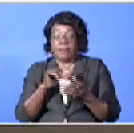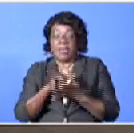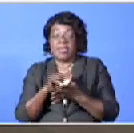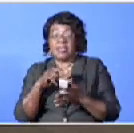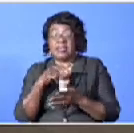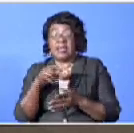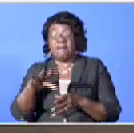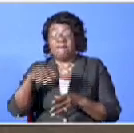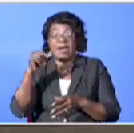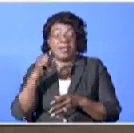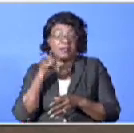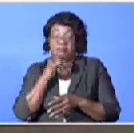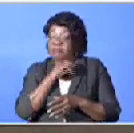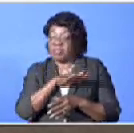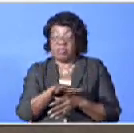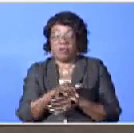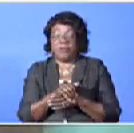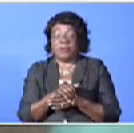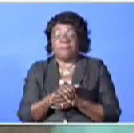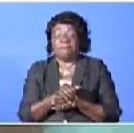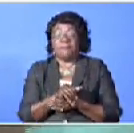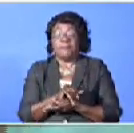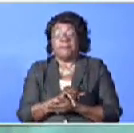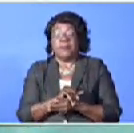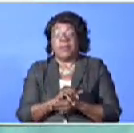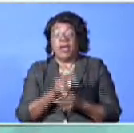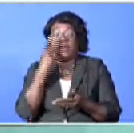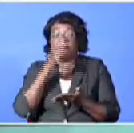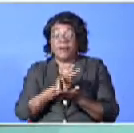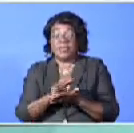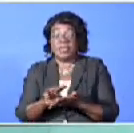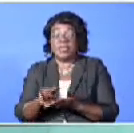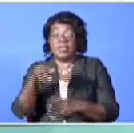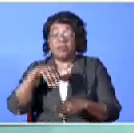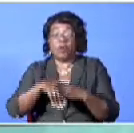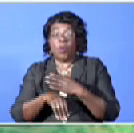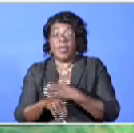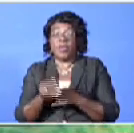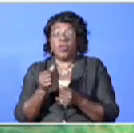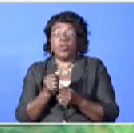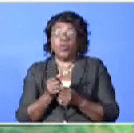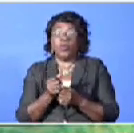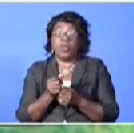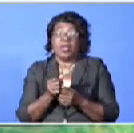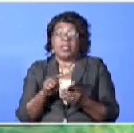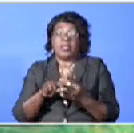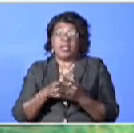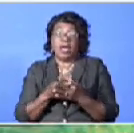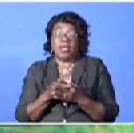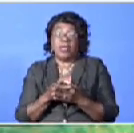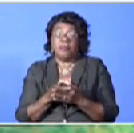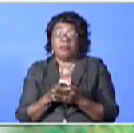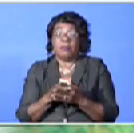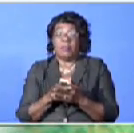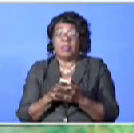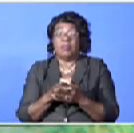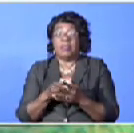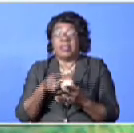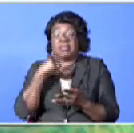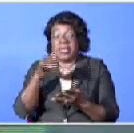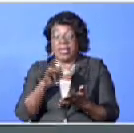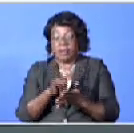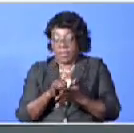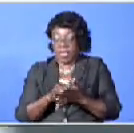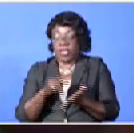An investigation has been launched into alleged threats that junior doctors' contracts will not be renewed if they opt not to volunteer for the national